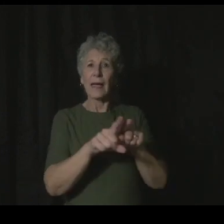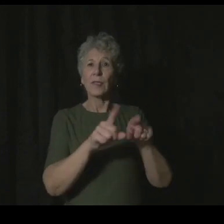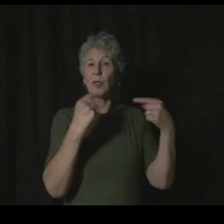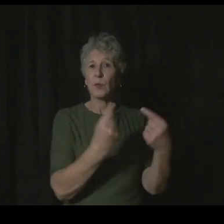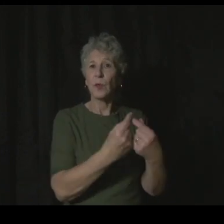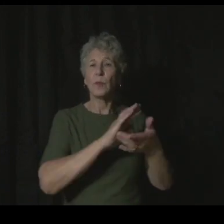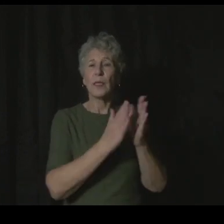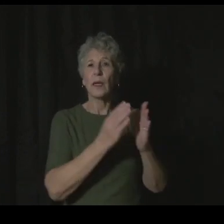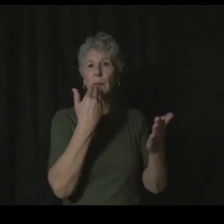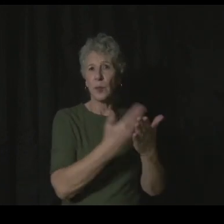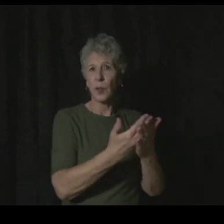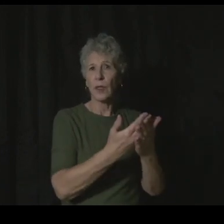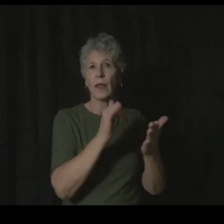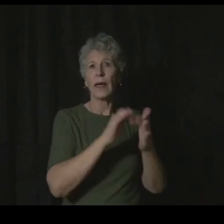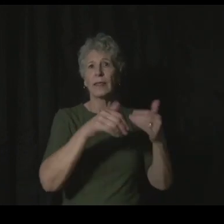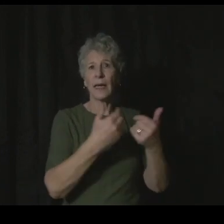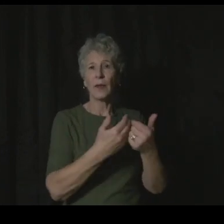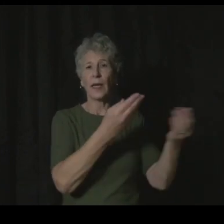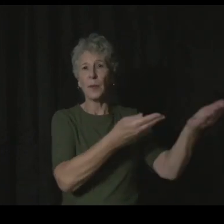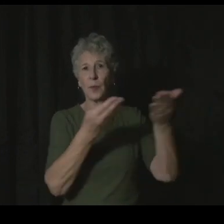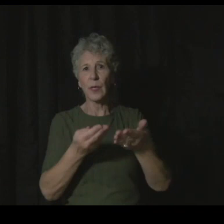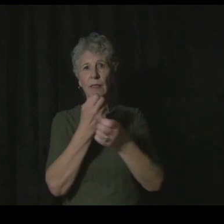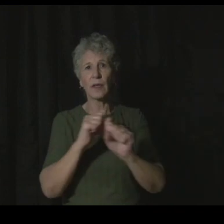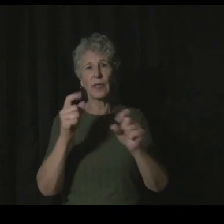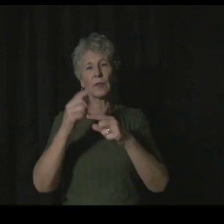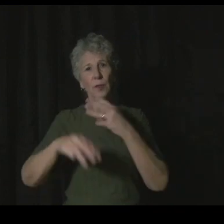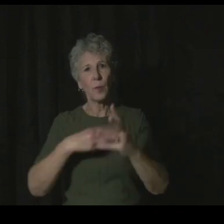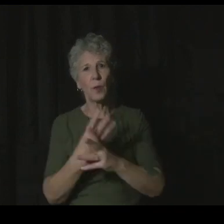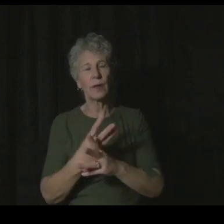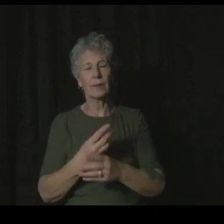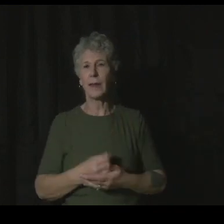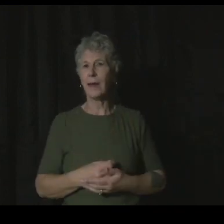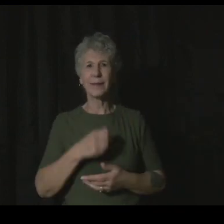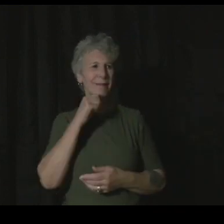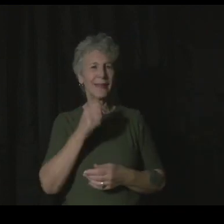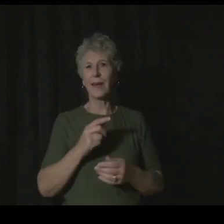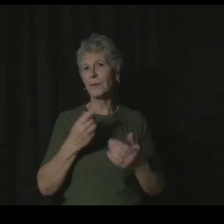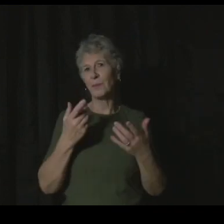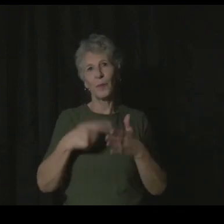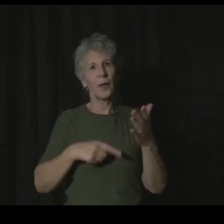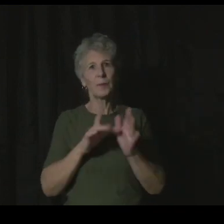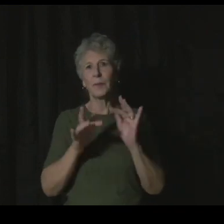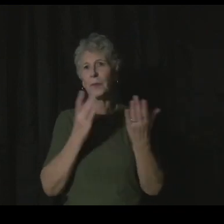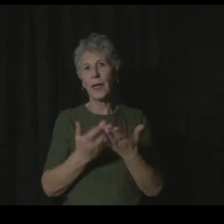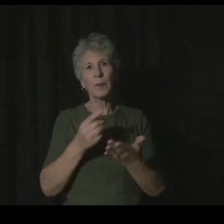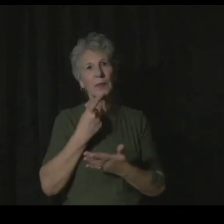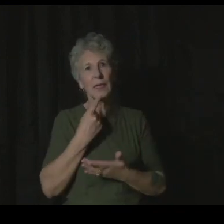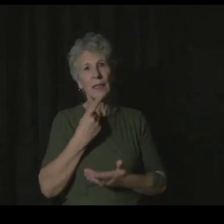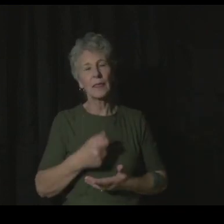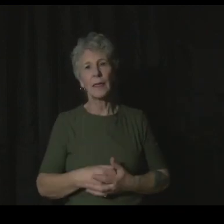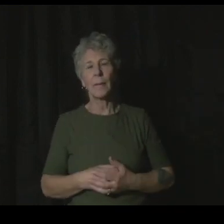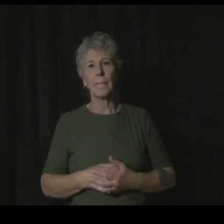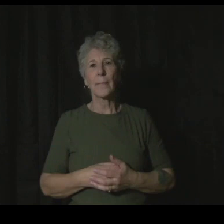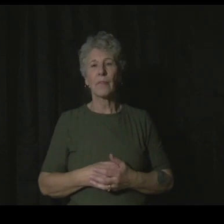sacrificial sacrifice by good works, which is a far cry from the substitutionary atonement of Scripture.